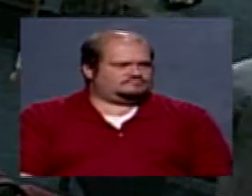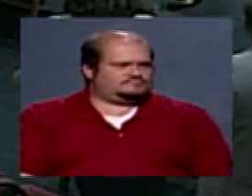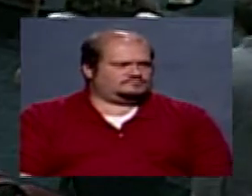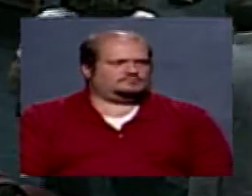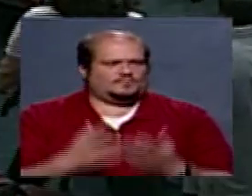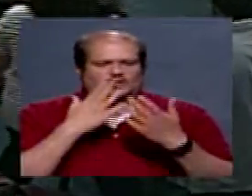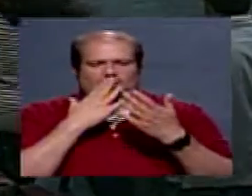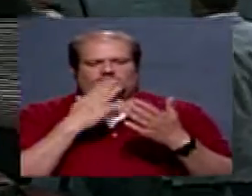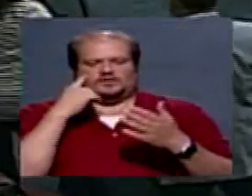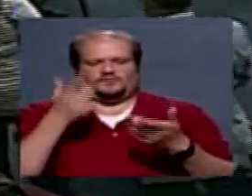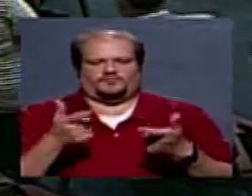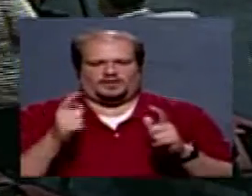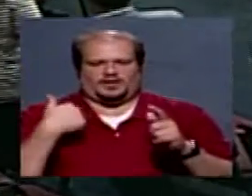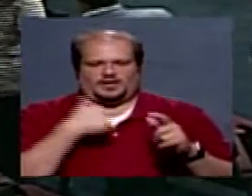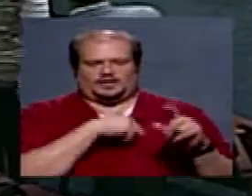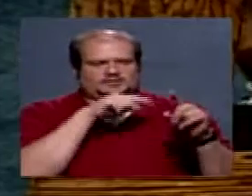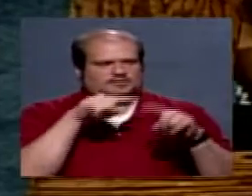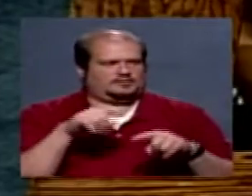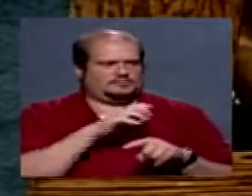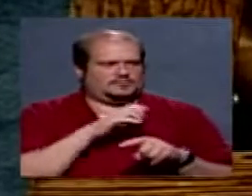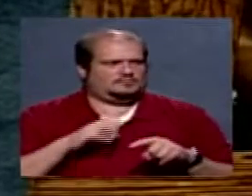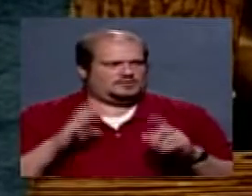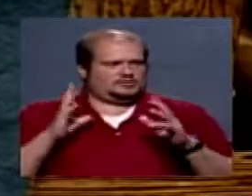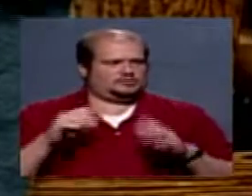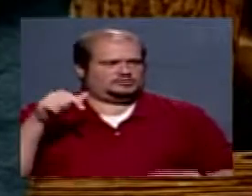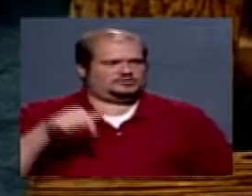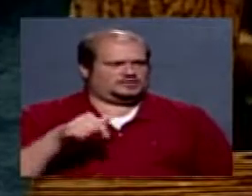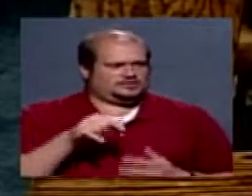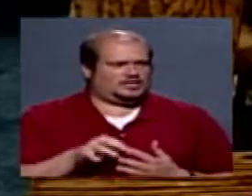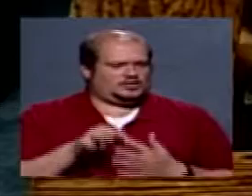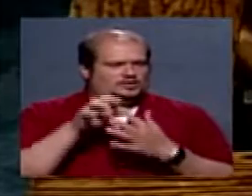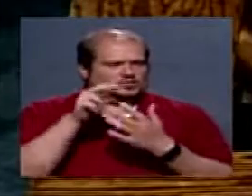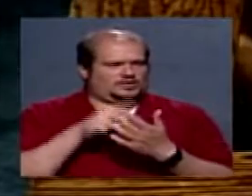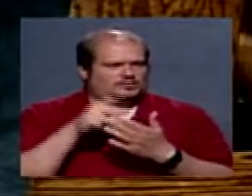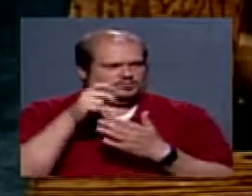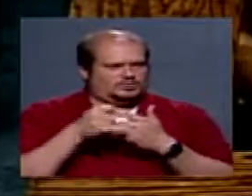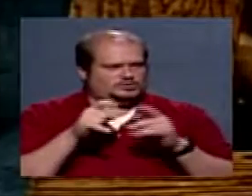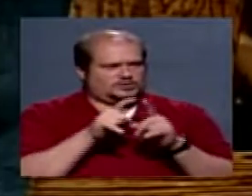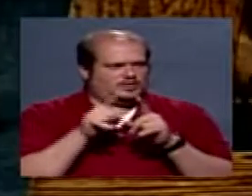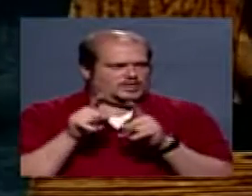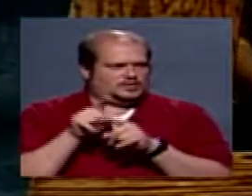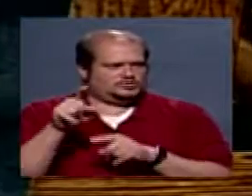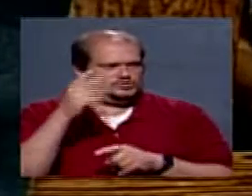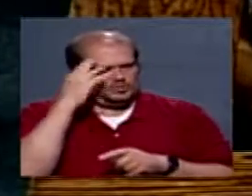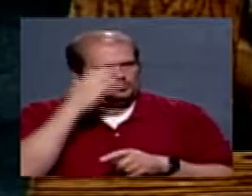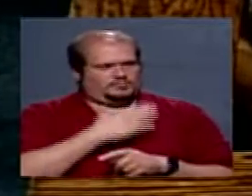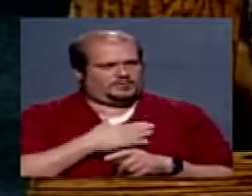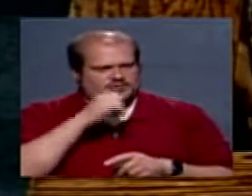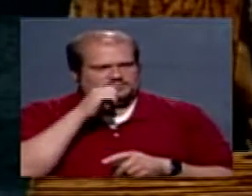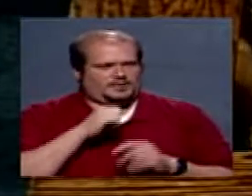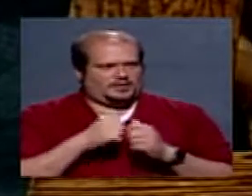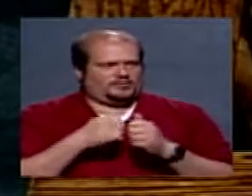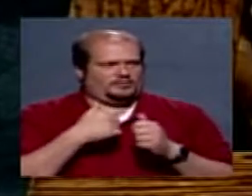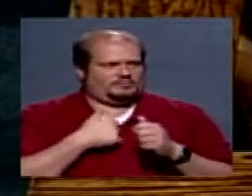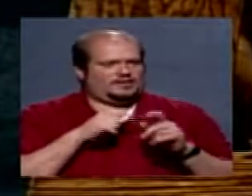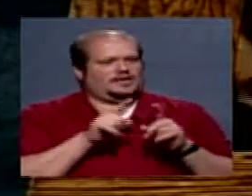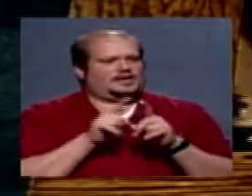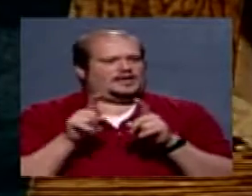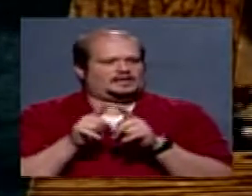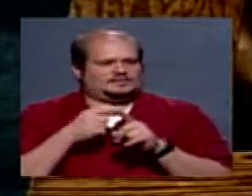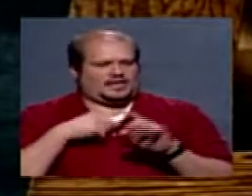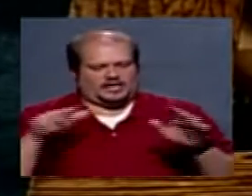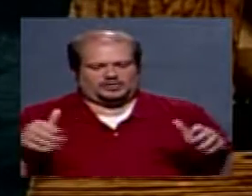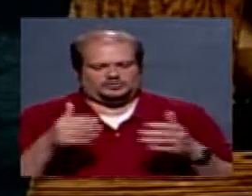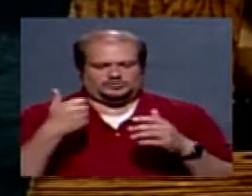Thank you for having us here, Commissioners. This is a unique project, as you know, so please bear with me as I